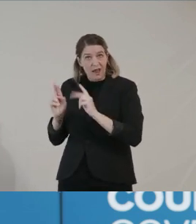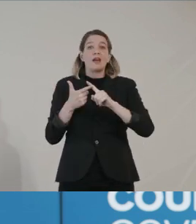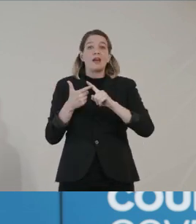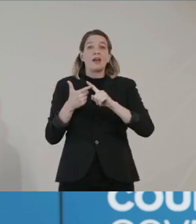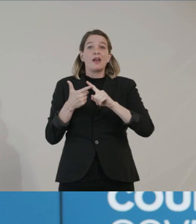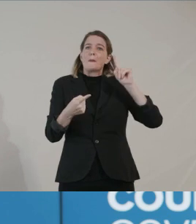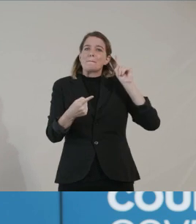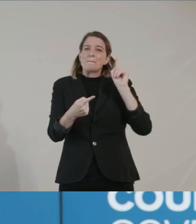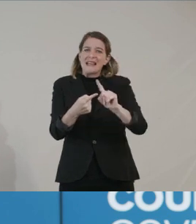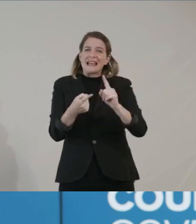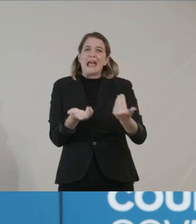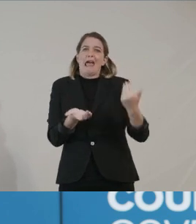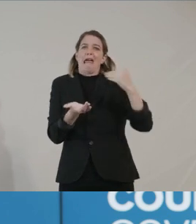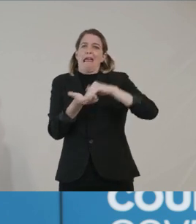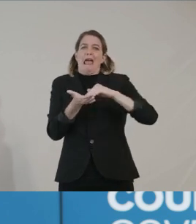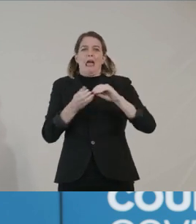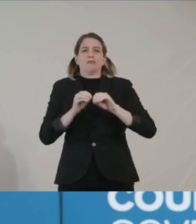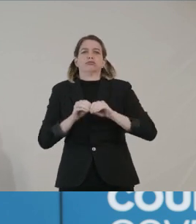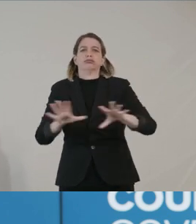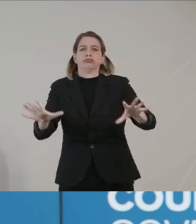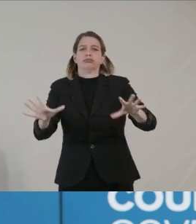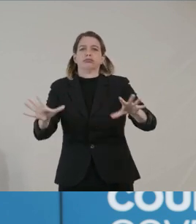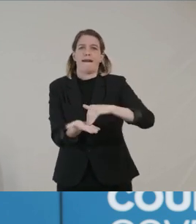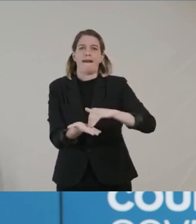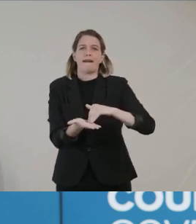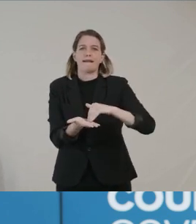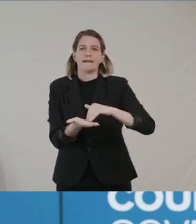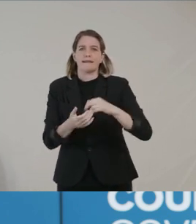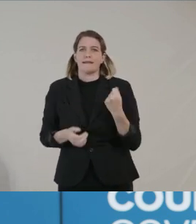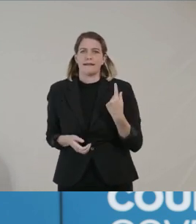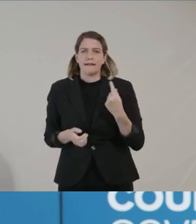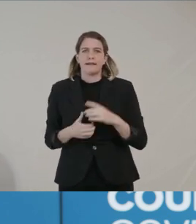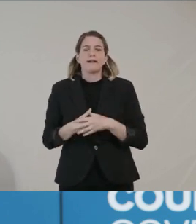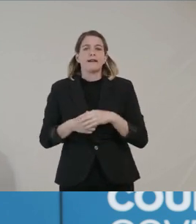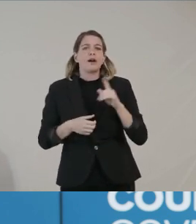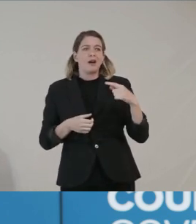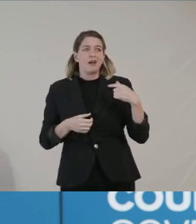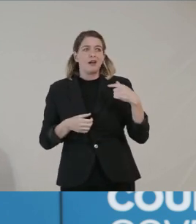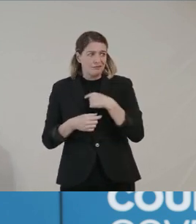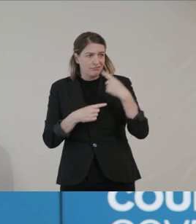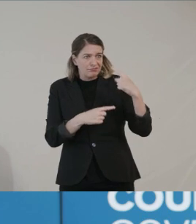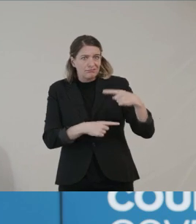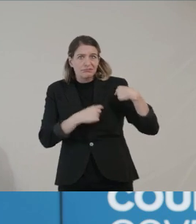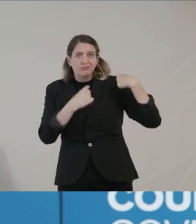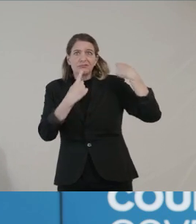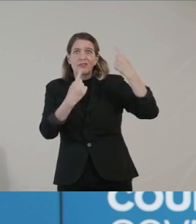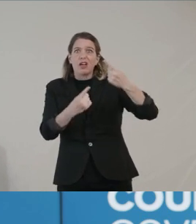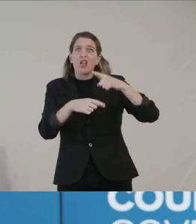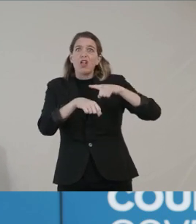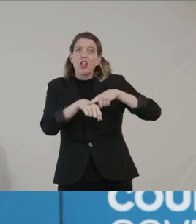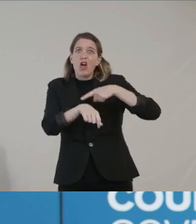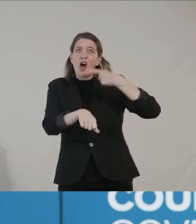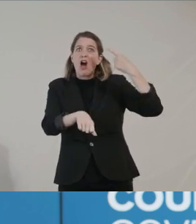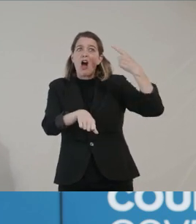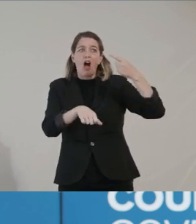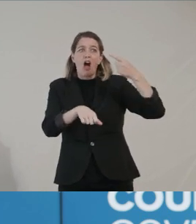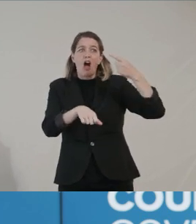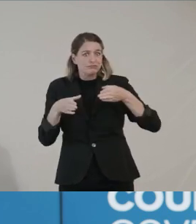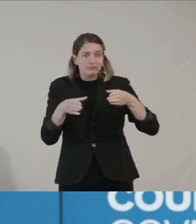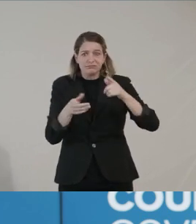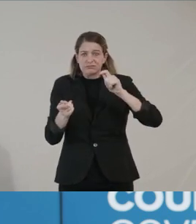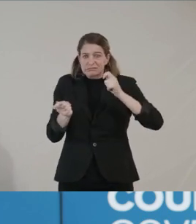long way in a short period of time as a state. It's been by no lack of sacrifice or